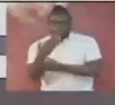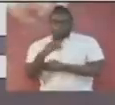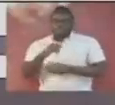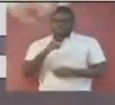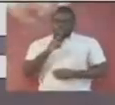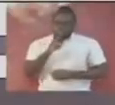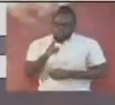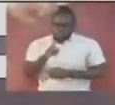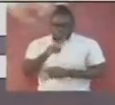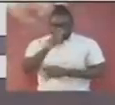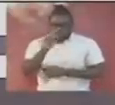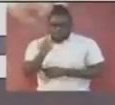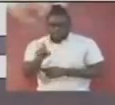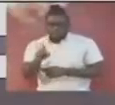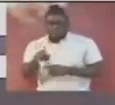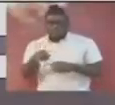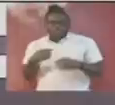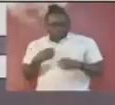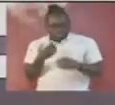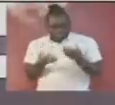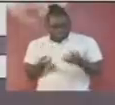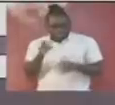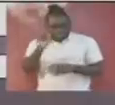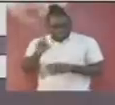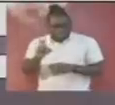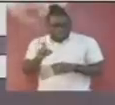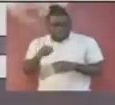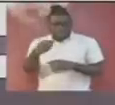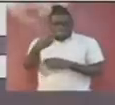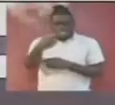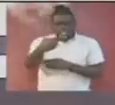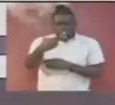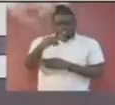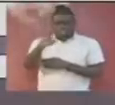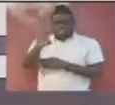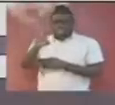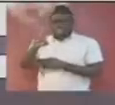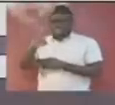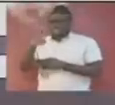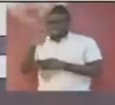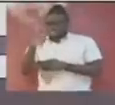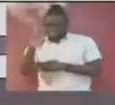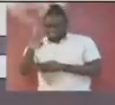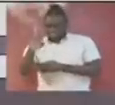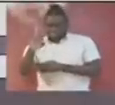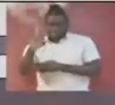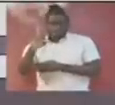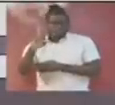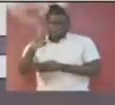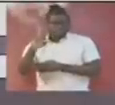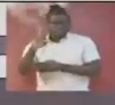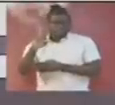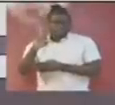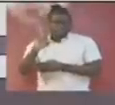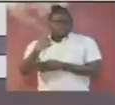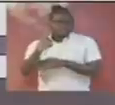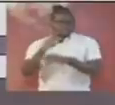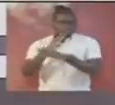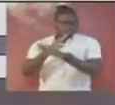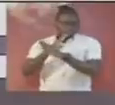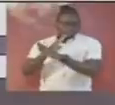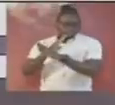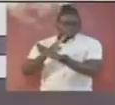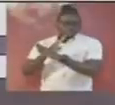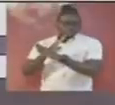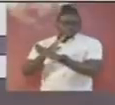I just want to make sure that we have the volume up. The pandemic. Dr. Alexander, please start again so we can hear the entire